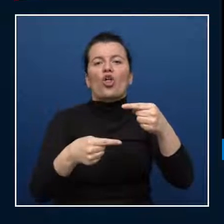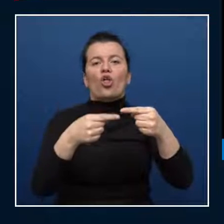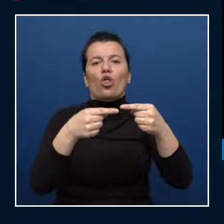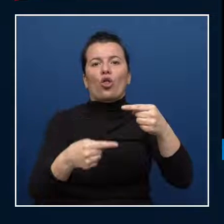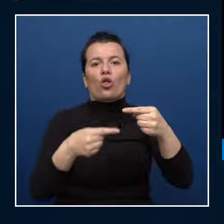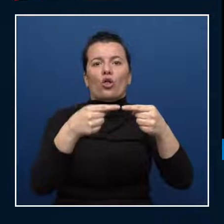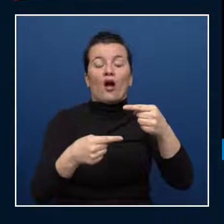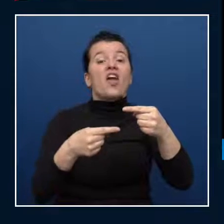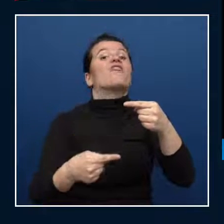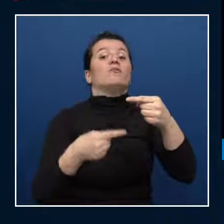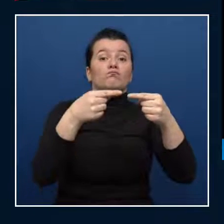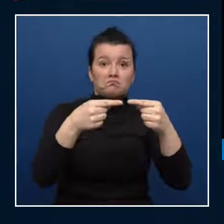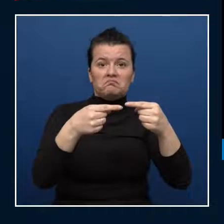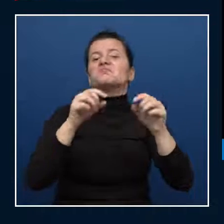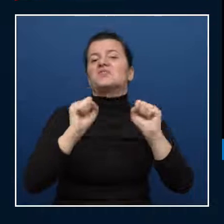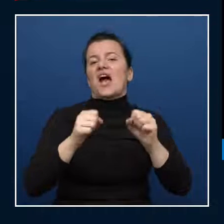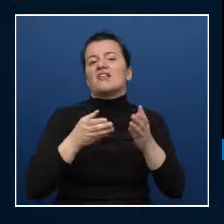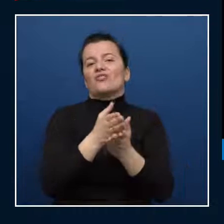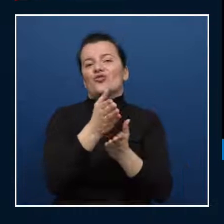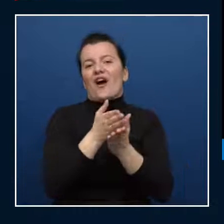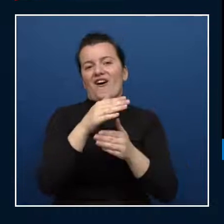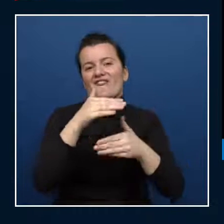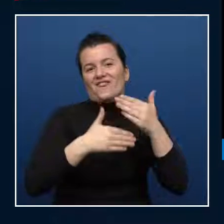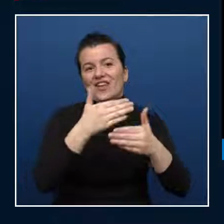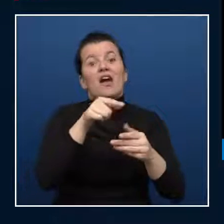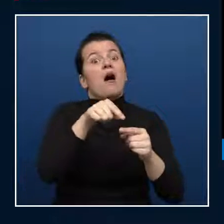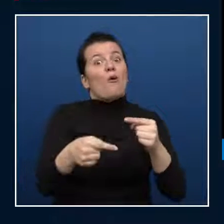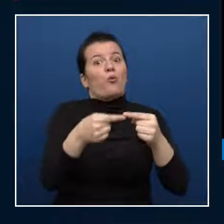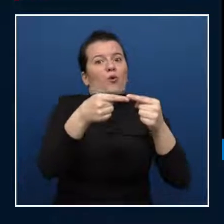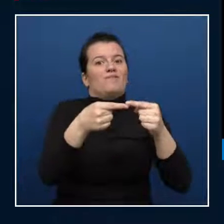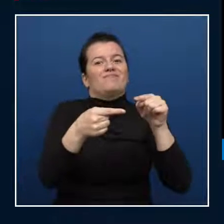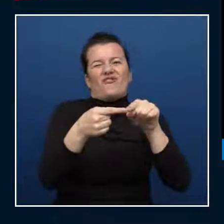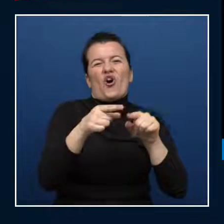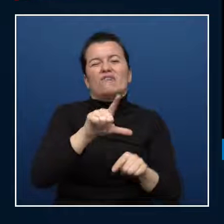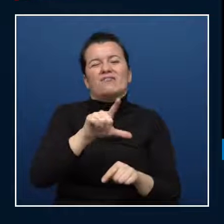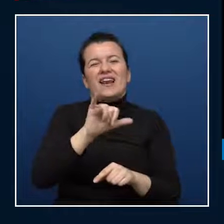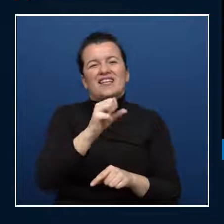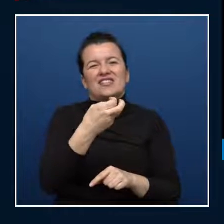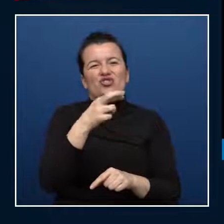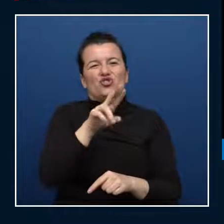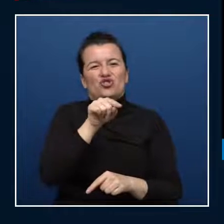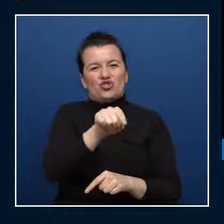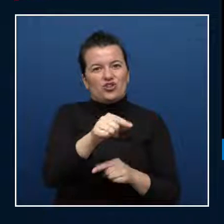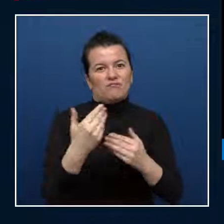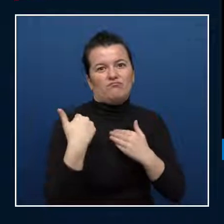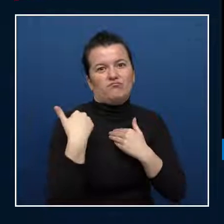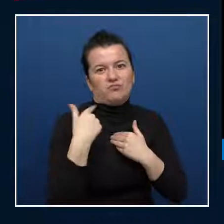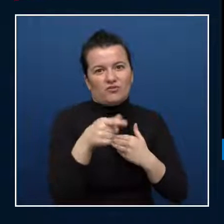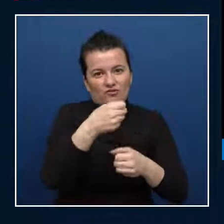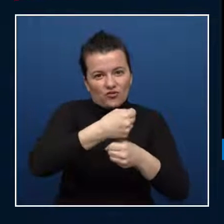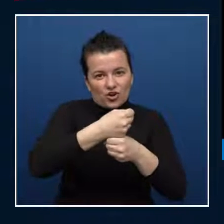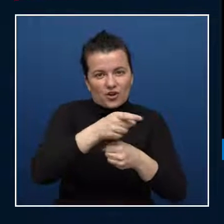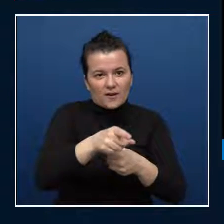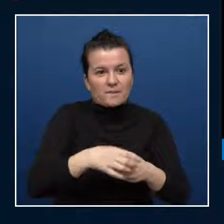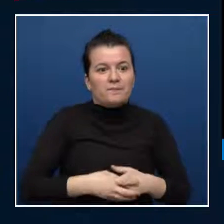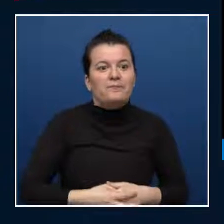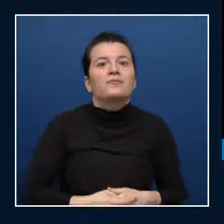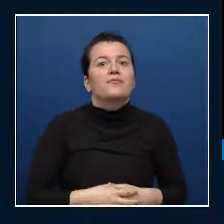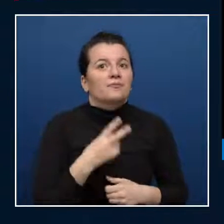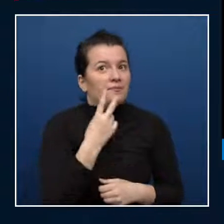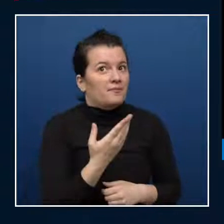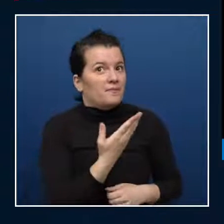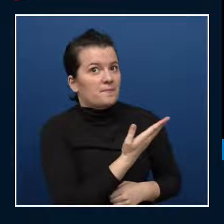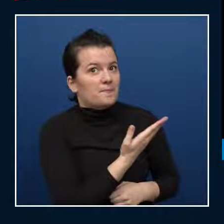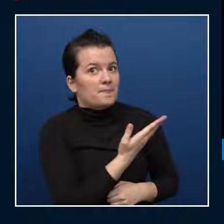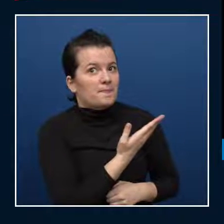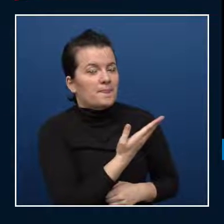well. Now, like I said, the application gateway allows us to do lots of different routing options. And one of the scenarios